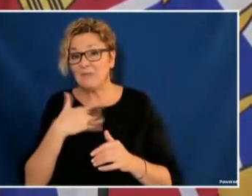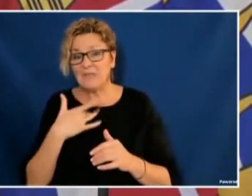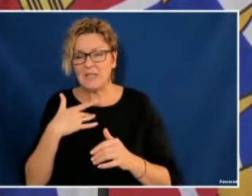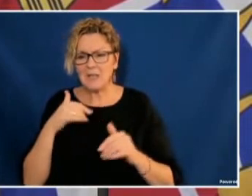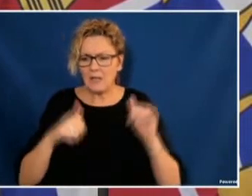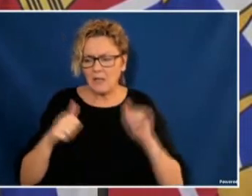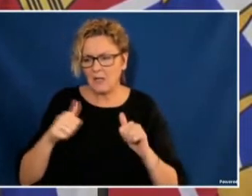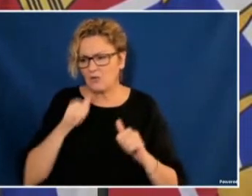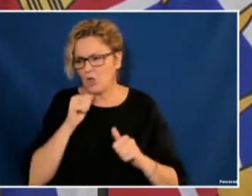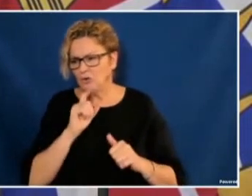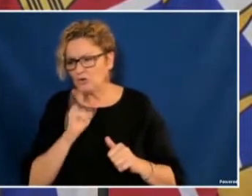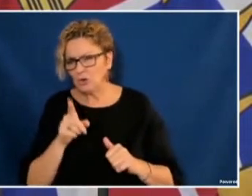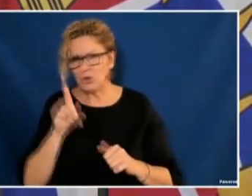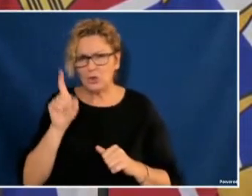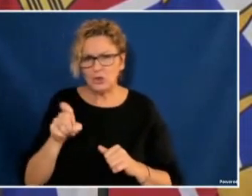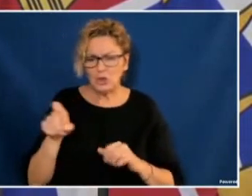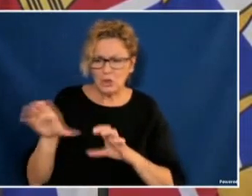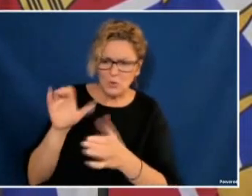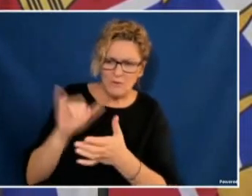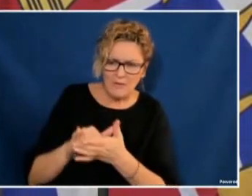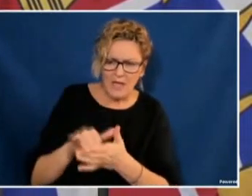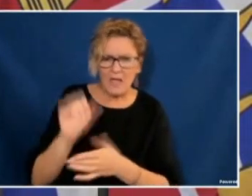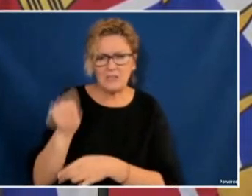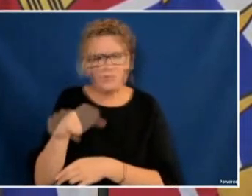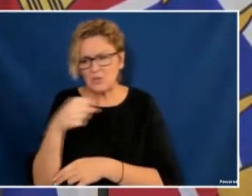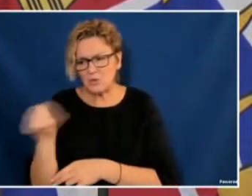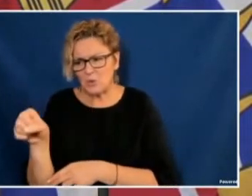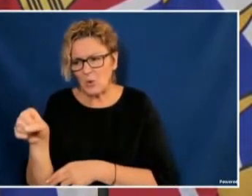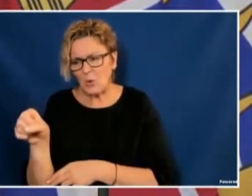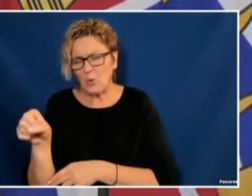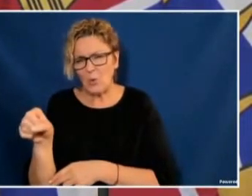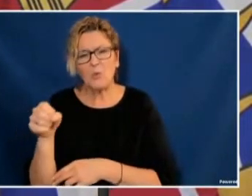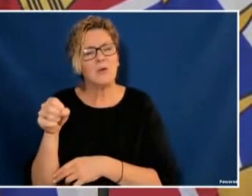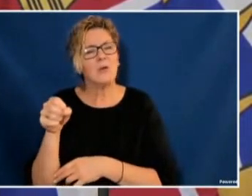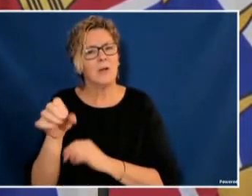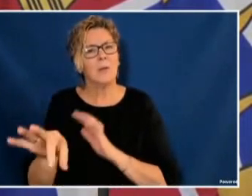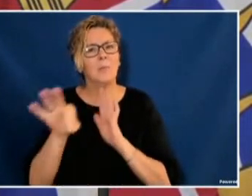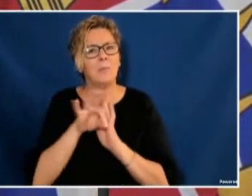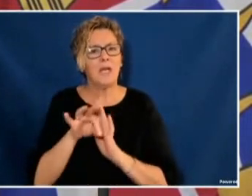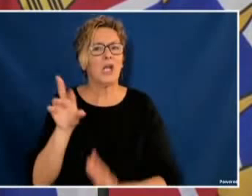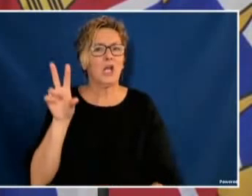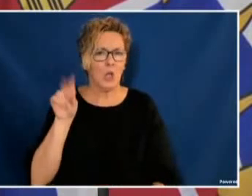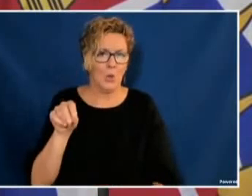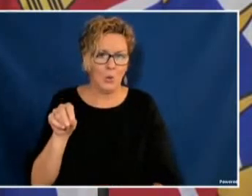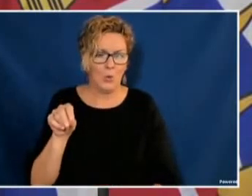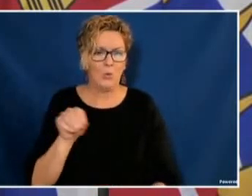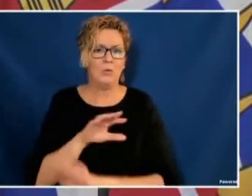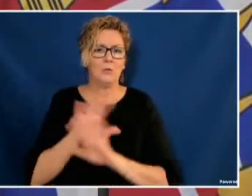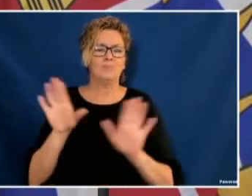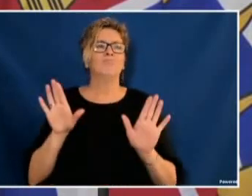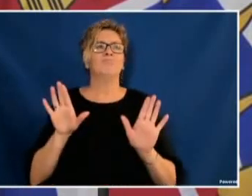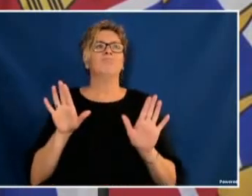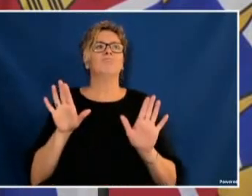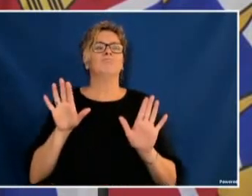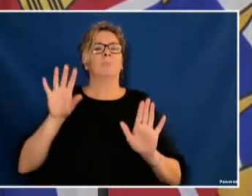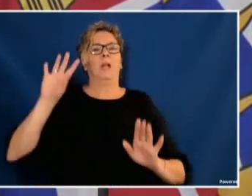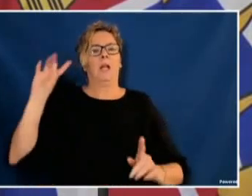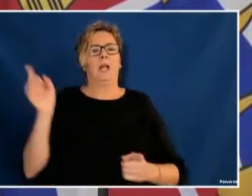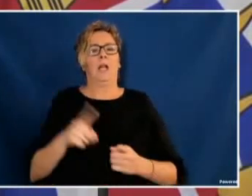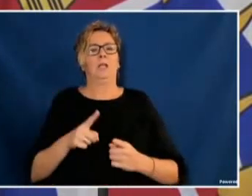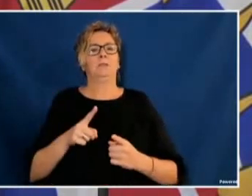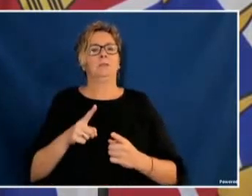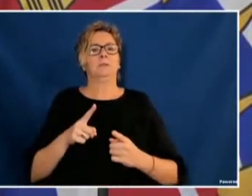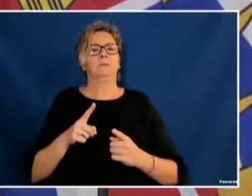Blanchard building, the Ministry of Health building last week, where staff in the building were advised there had been a case in the building. Only